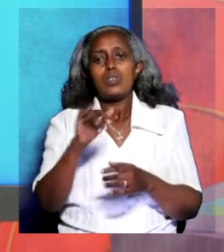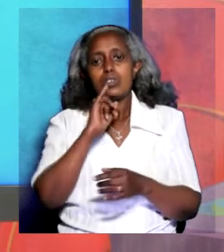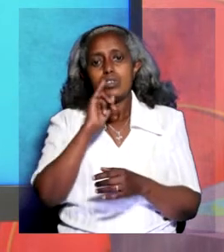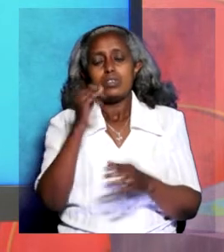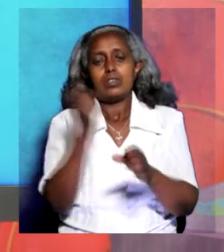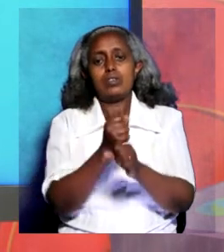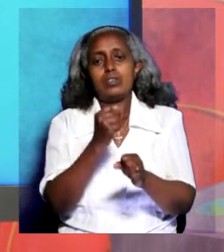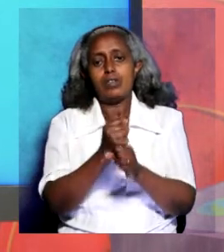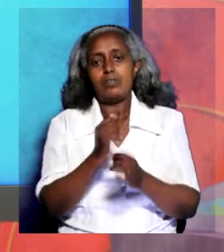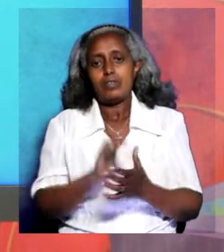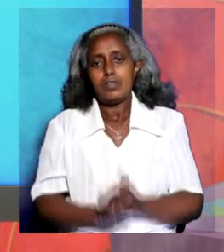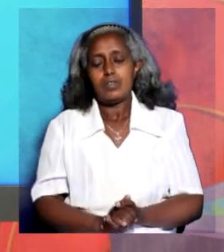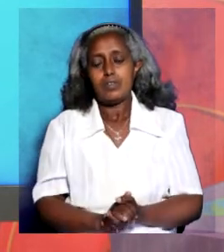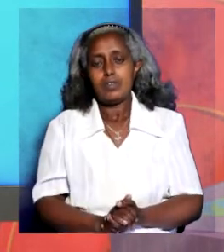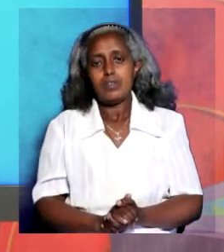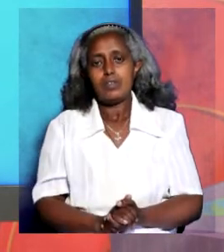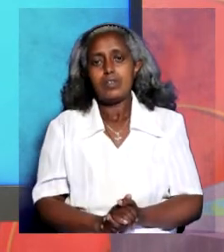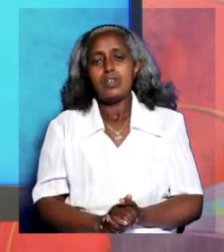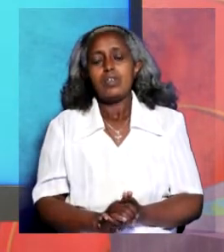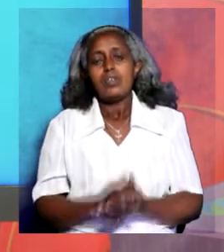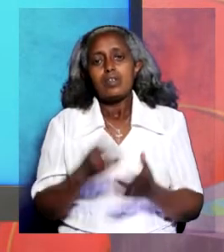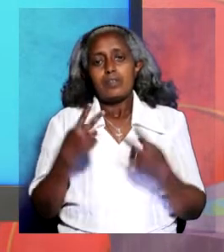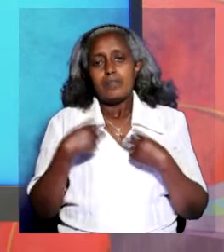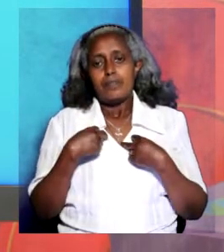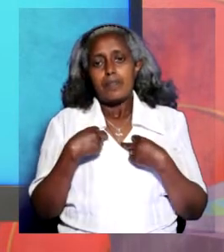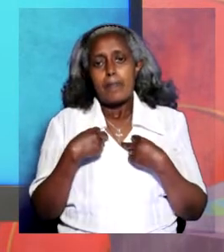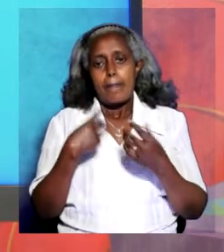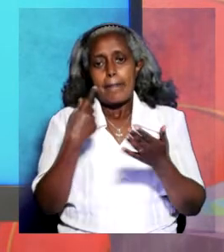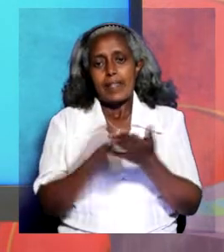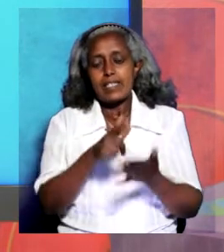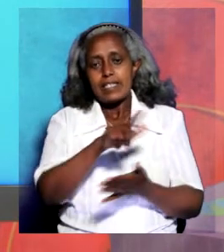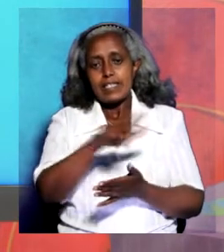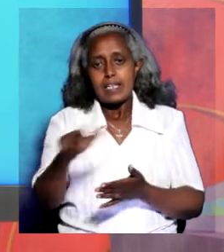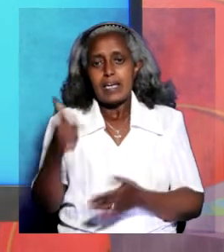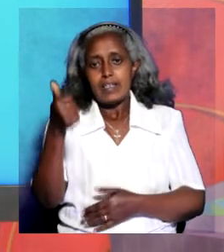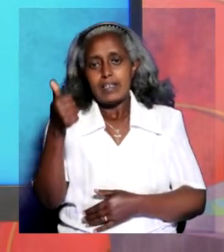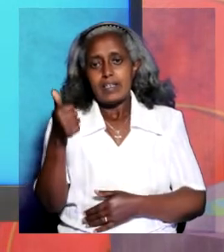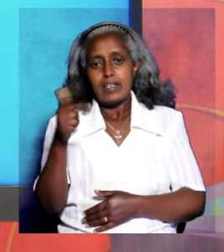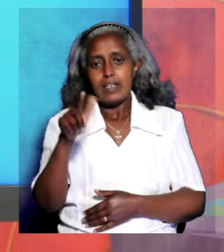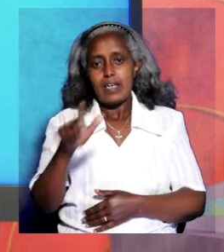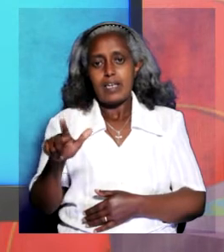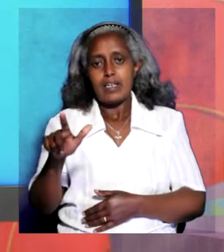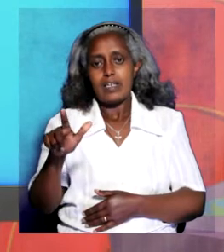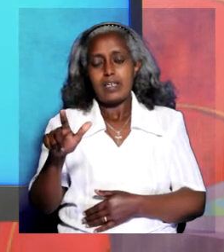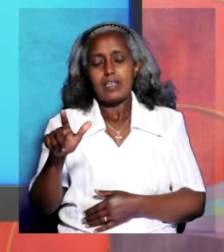derived. Let's have this line L,